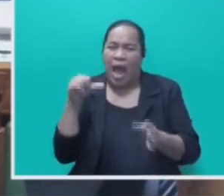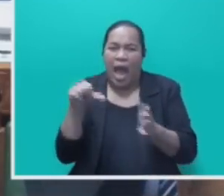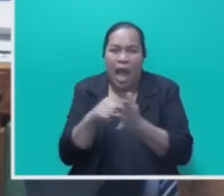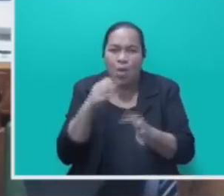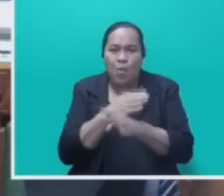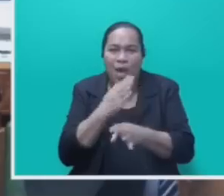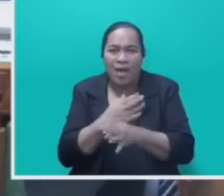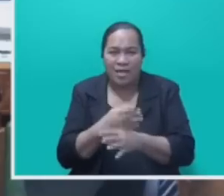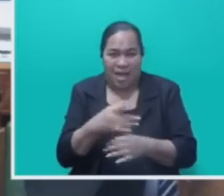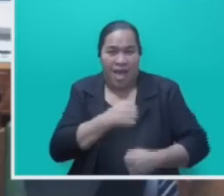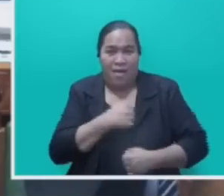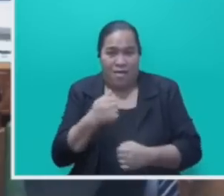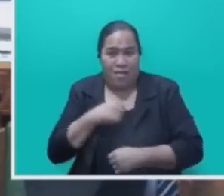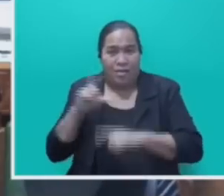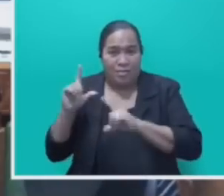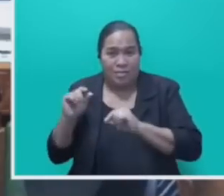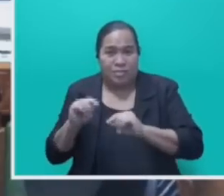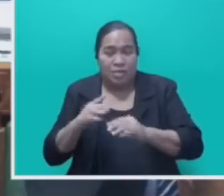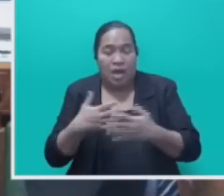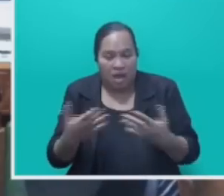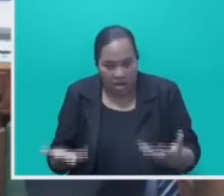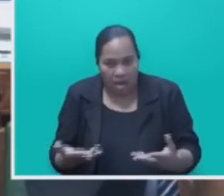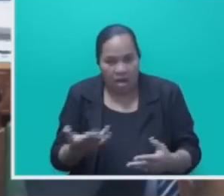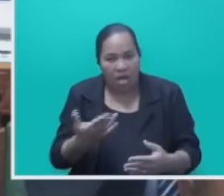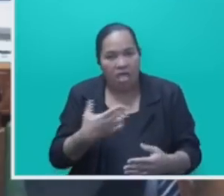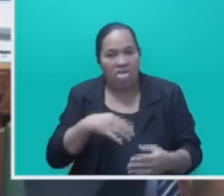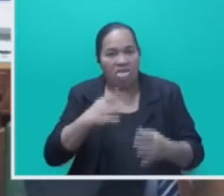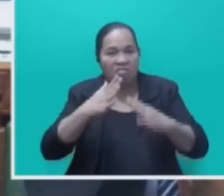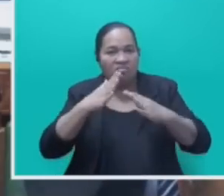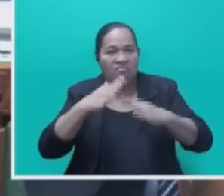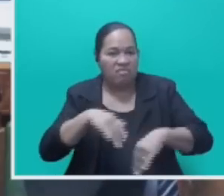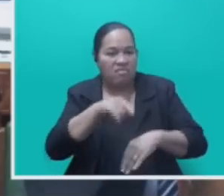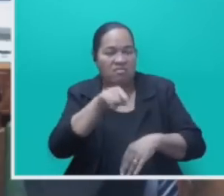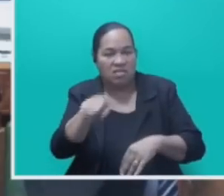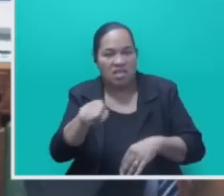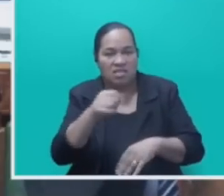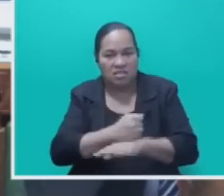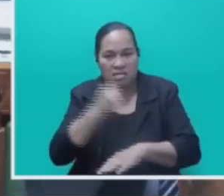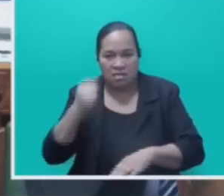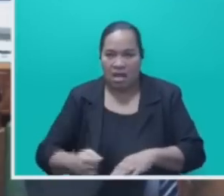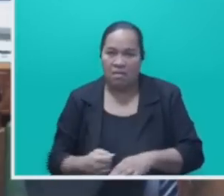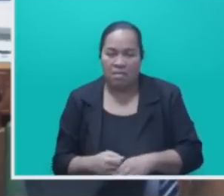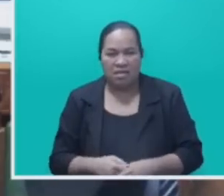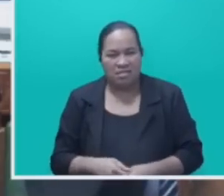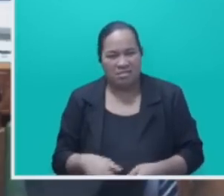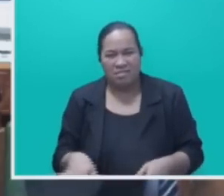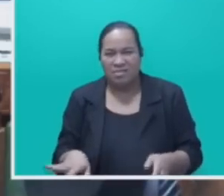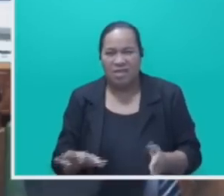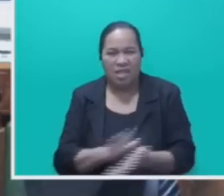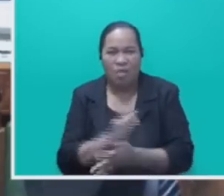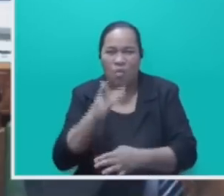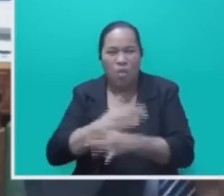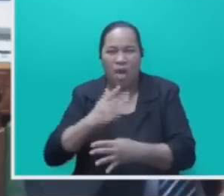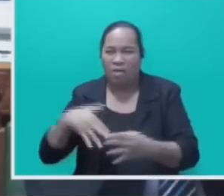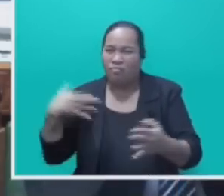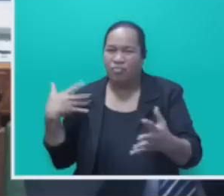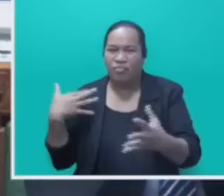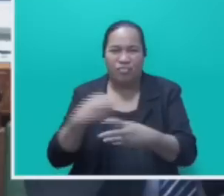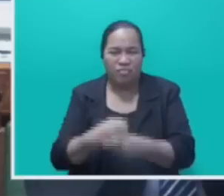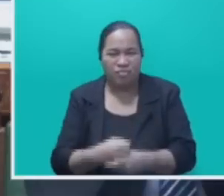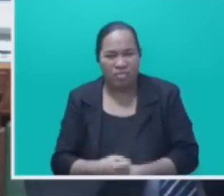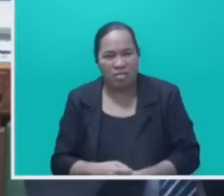of the RFMF is now being undermined and disregarded by this government. Fijians, in particular, the weak and